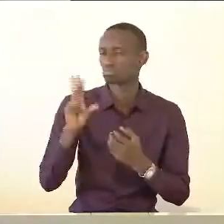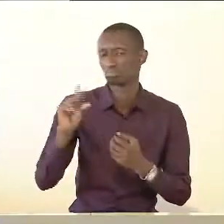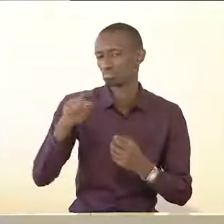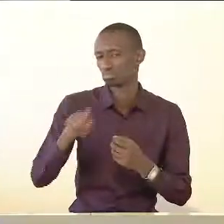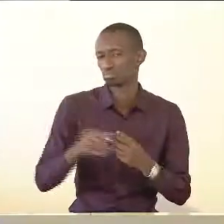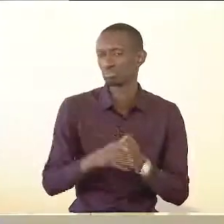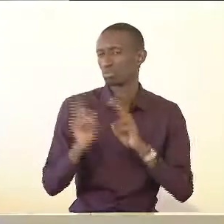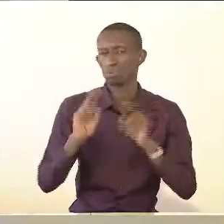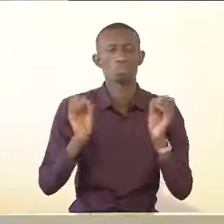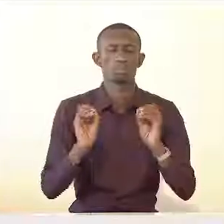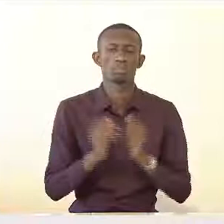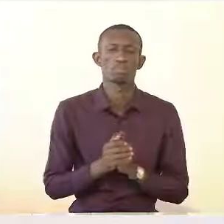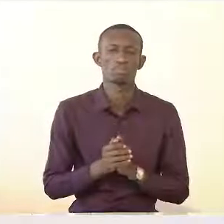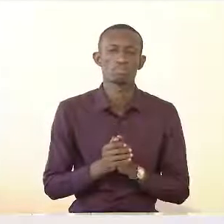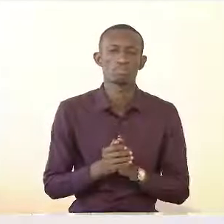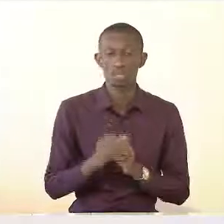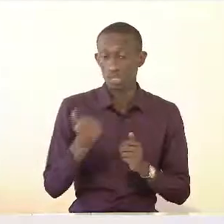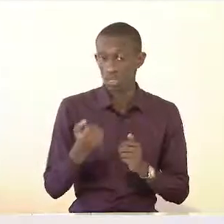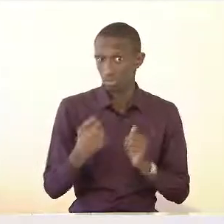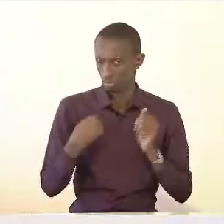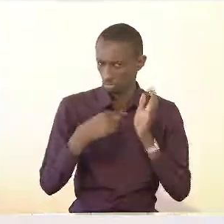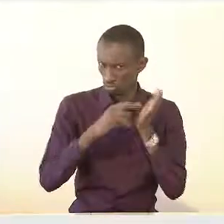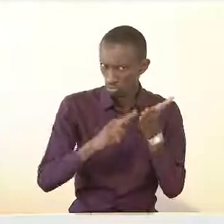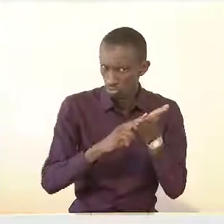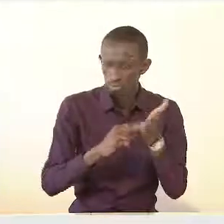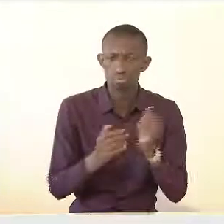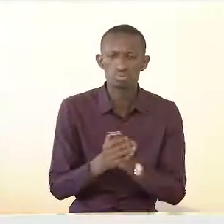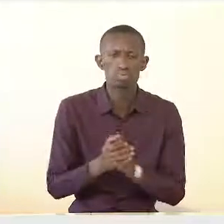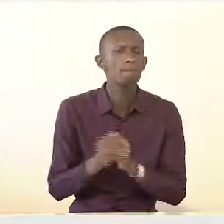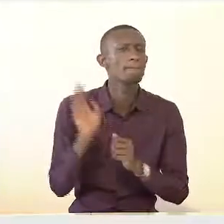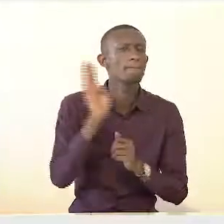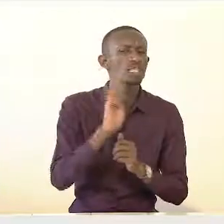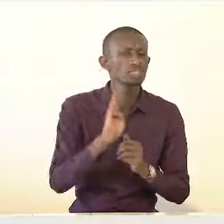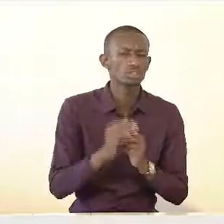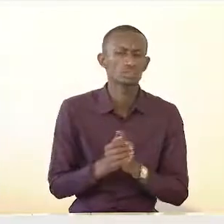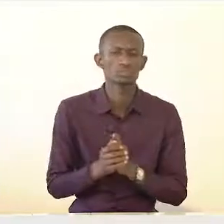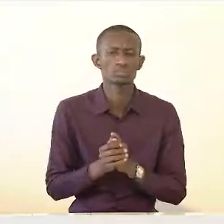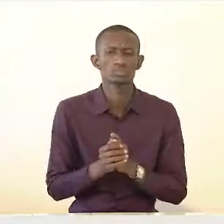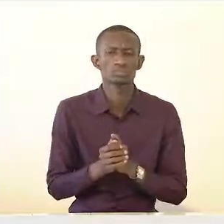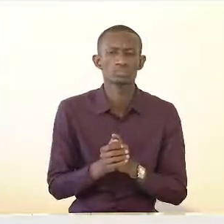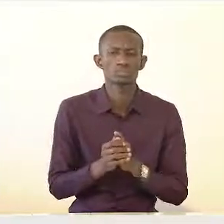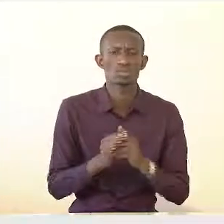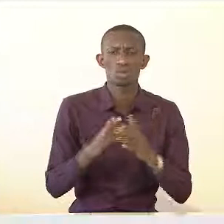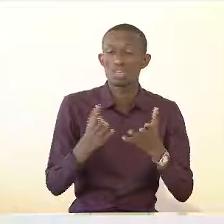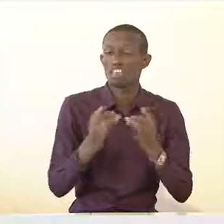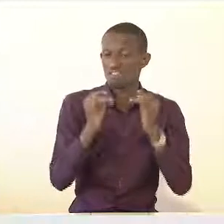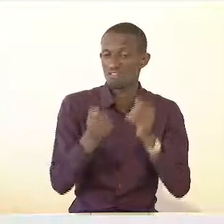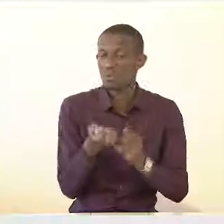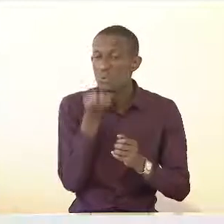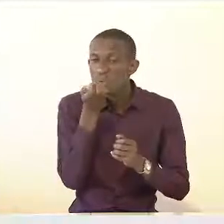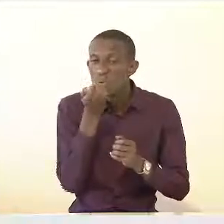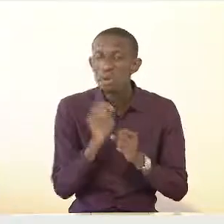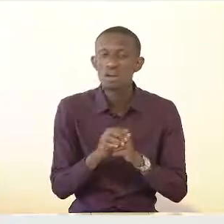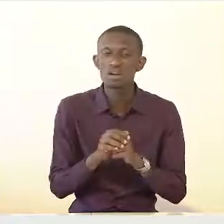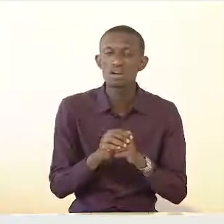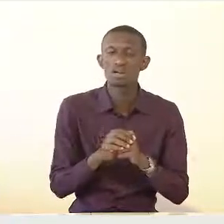books and give the reasons why sweating when it is too hot and shivering when it is cold